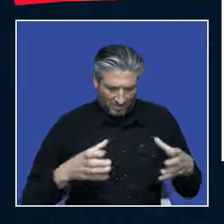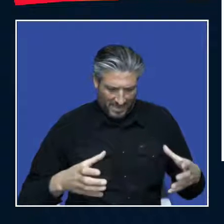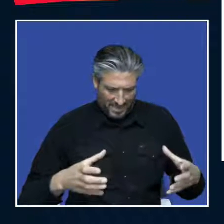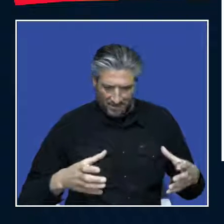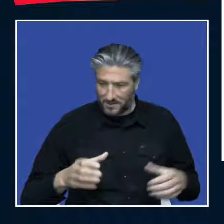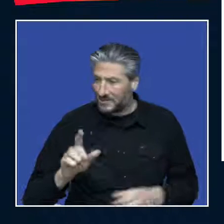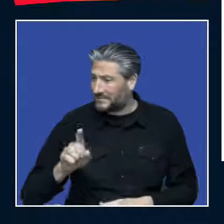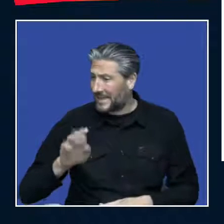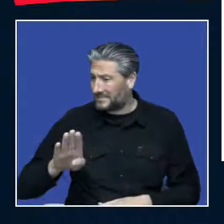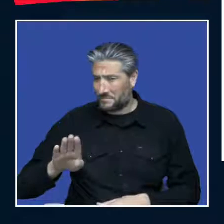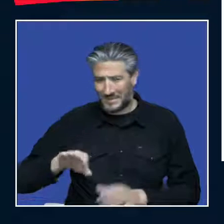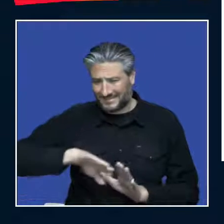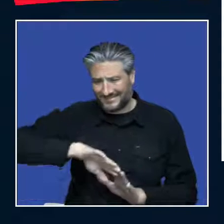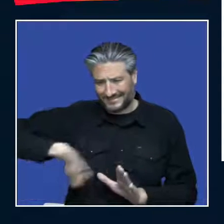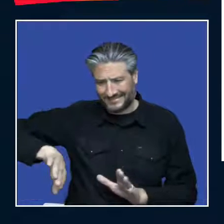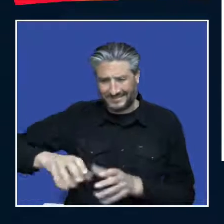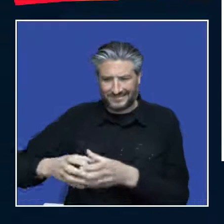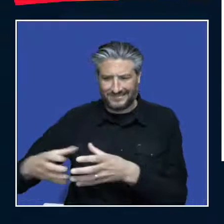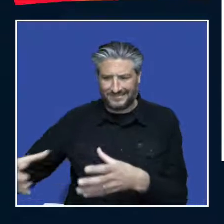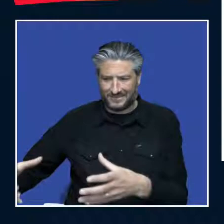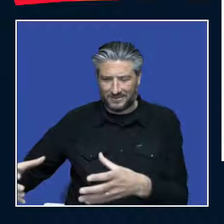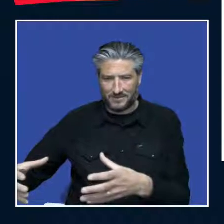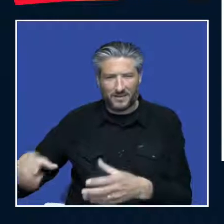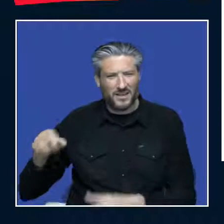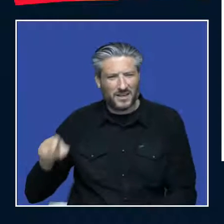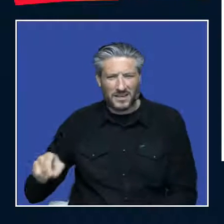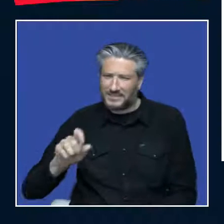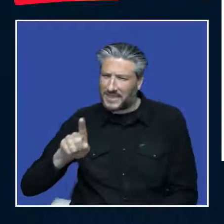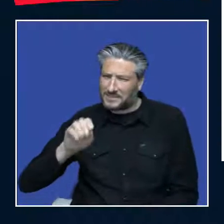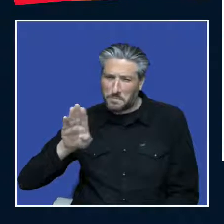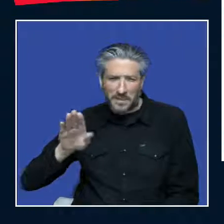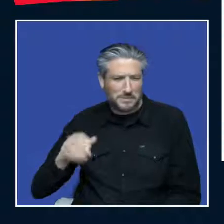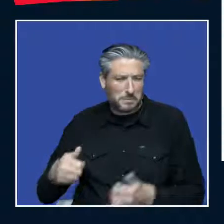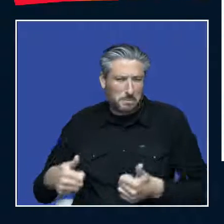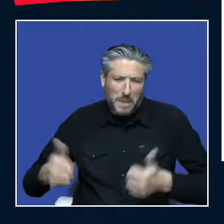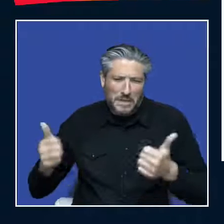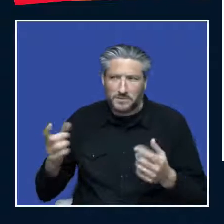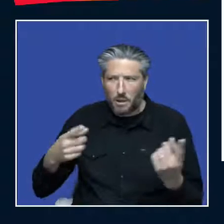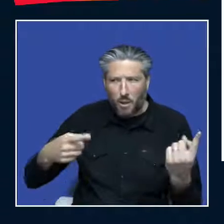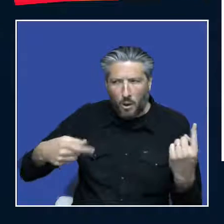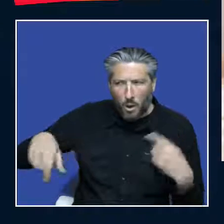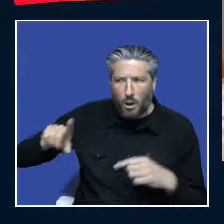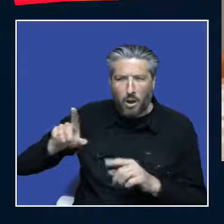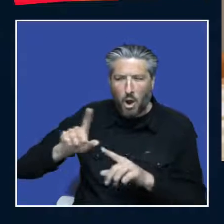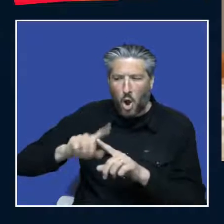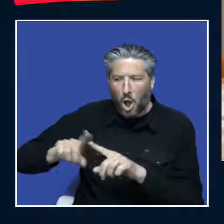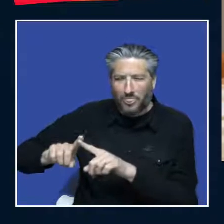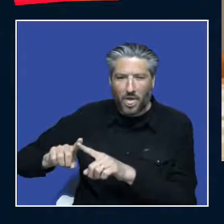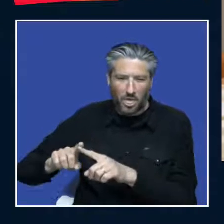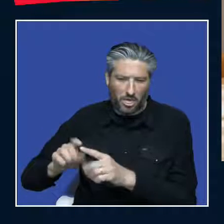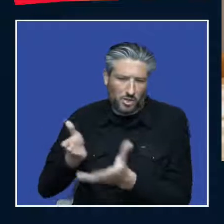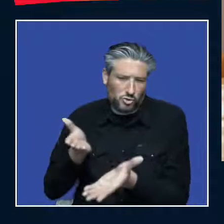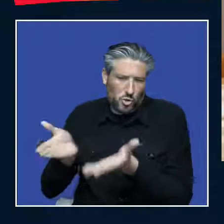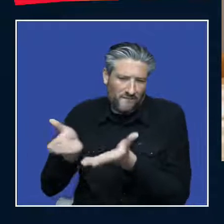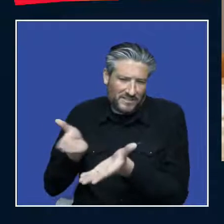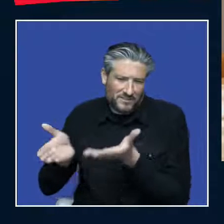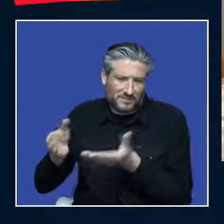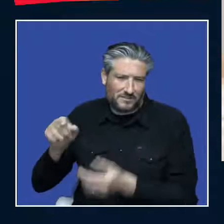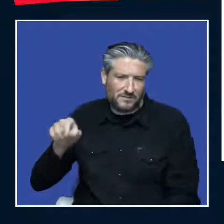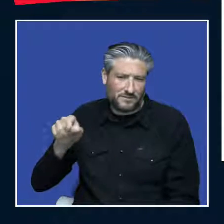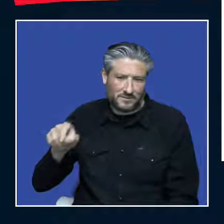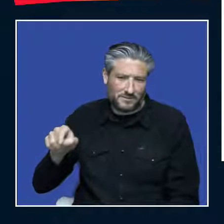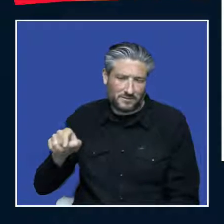please use a common data service for this, database service for this, and just bind it to your application.